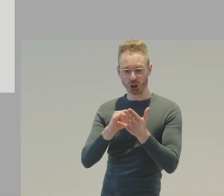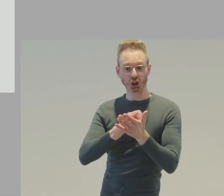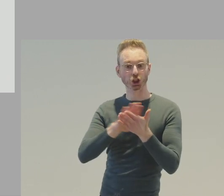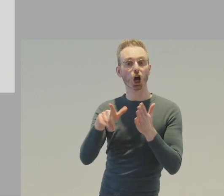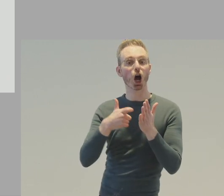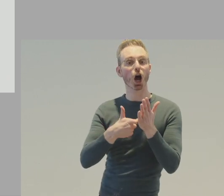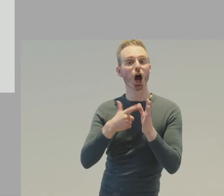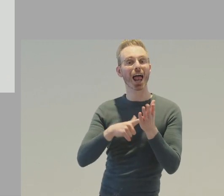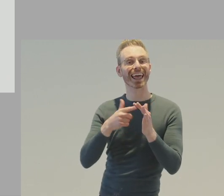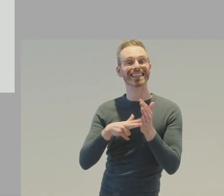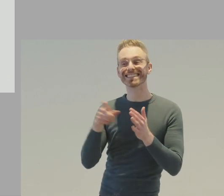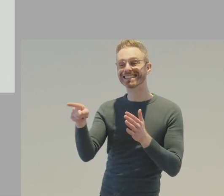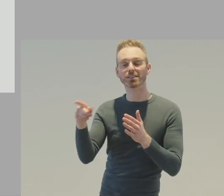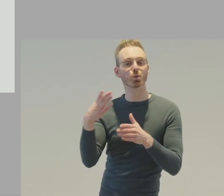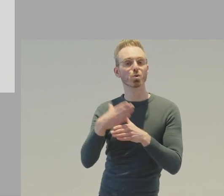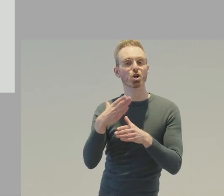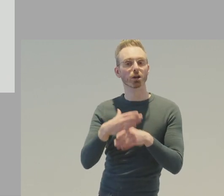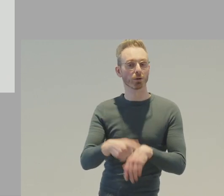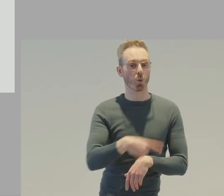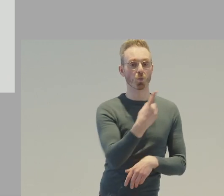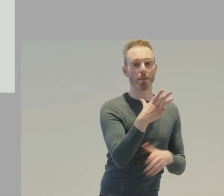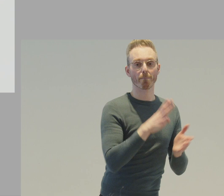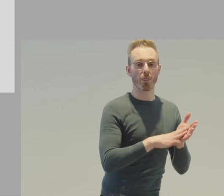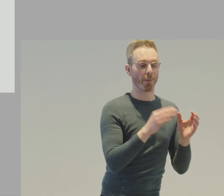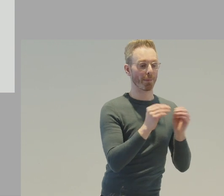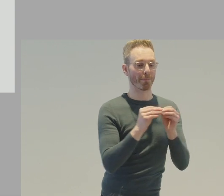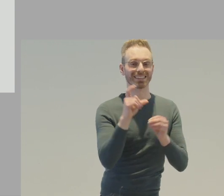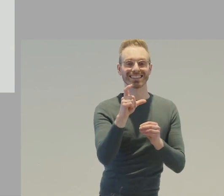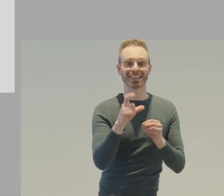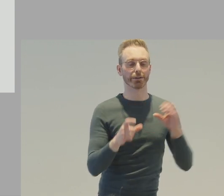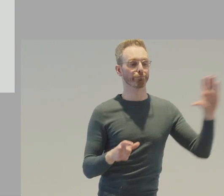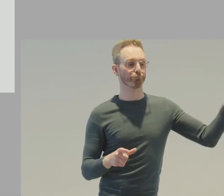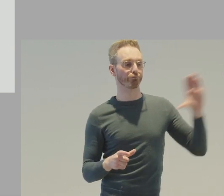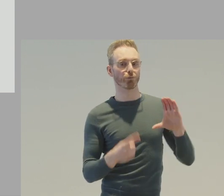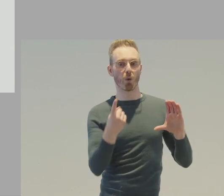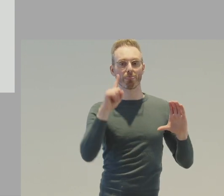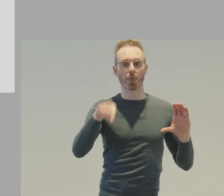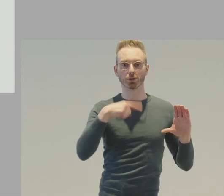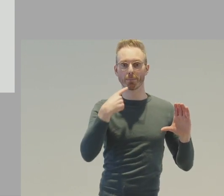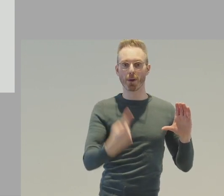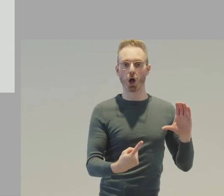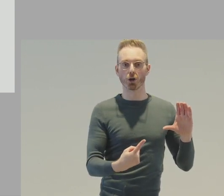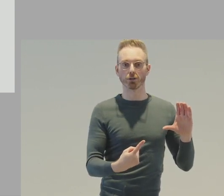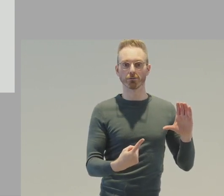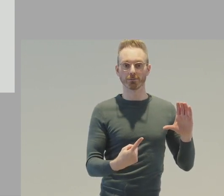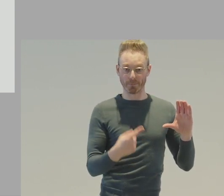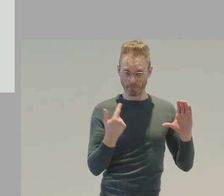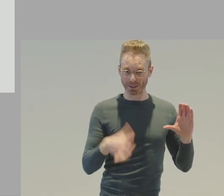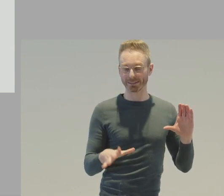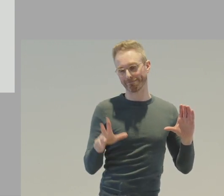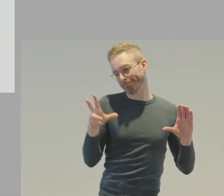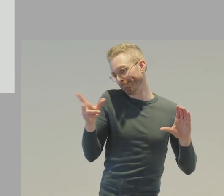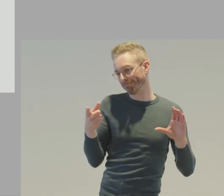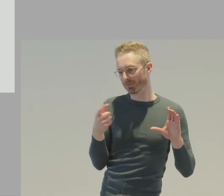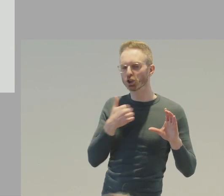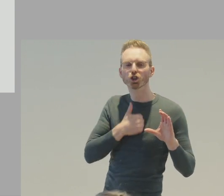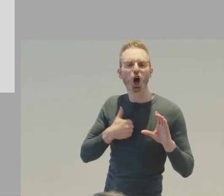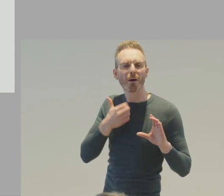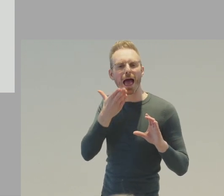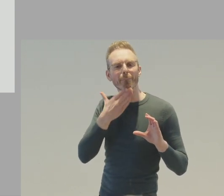a nice pay. Maybe she gets paid £1,000 in a month, right? Sorry, Charlene, I'm using you as an example. That's all right.